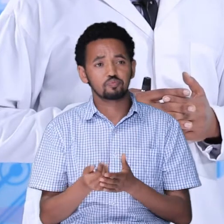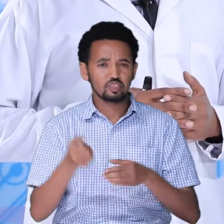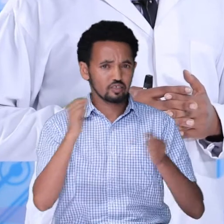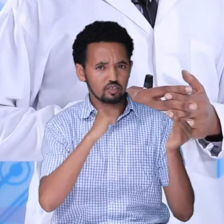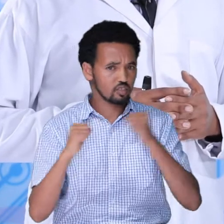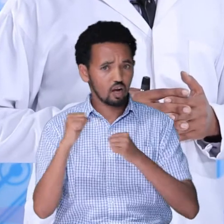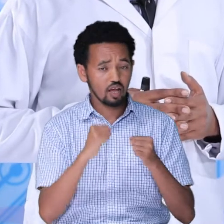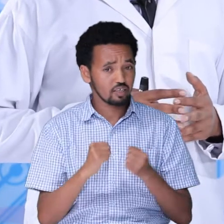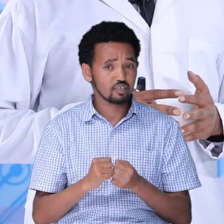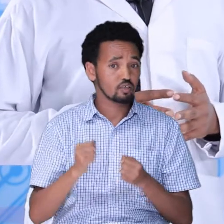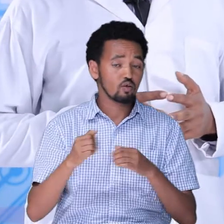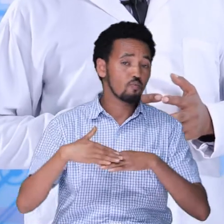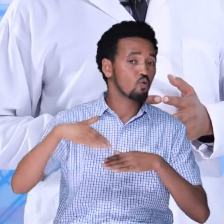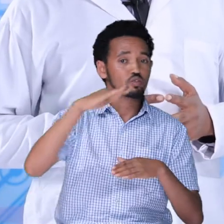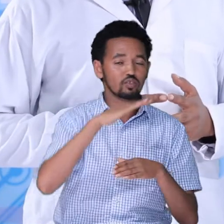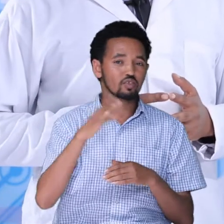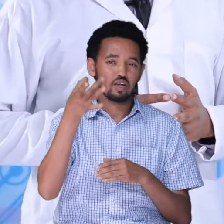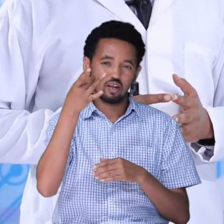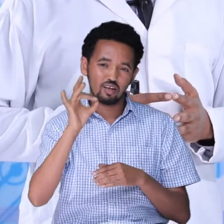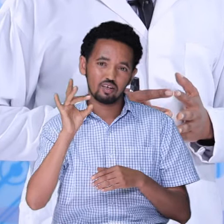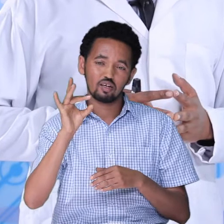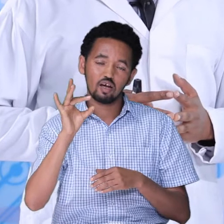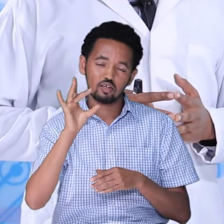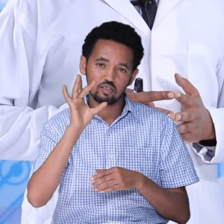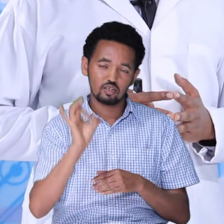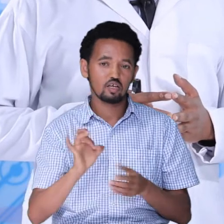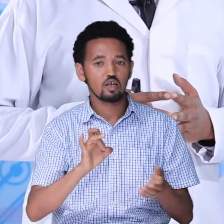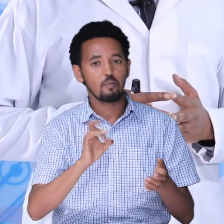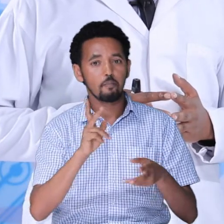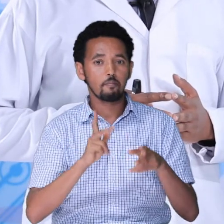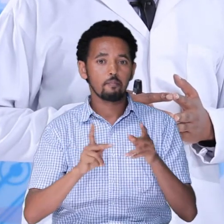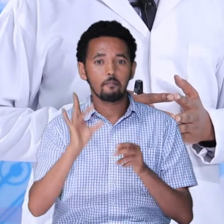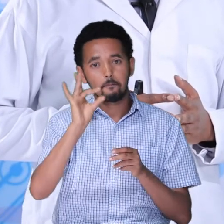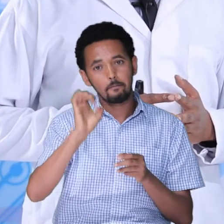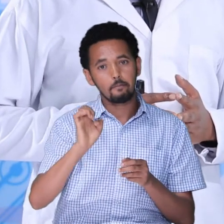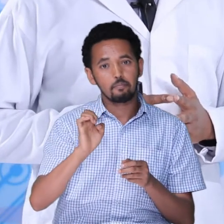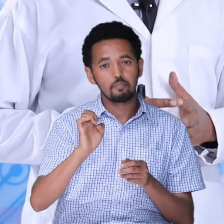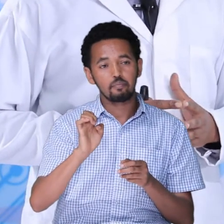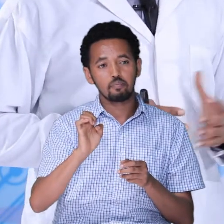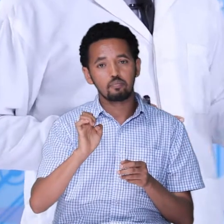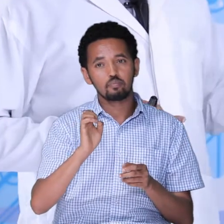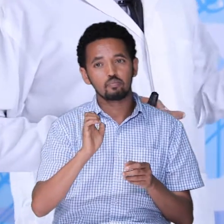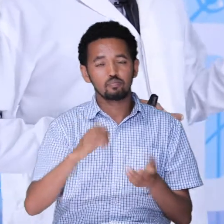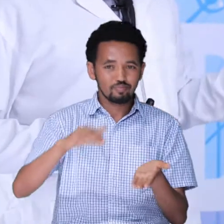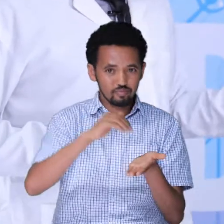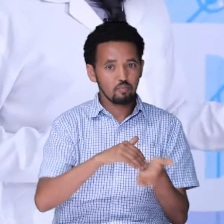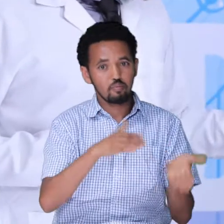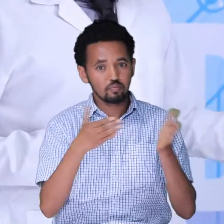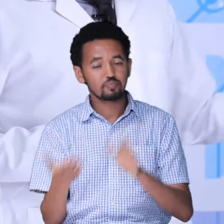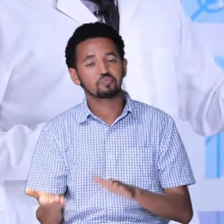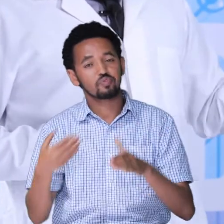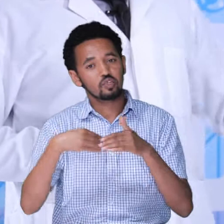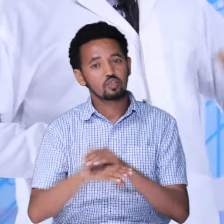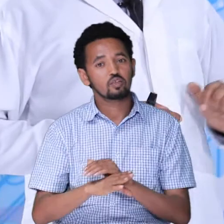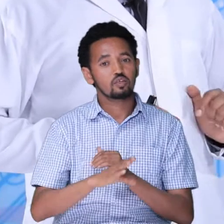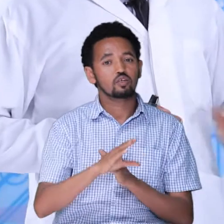struggles. More than 800,000 people was died in the ethnic conflict of Africa. The